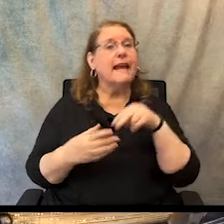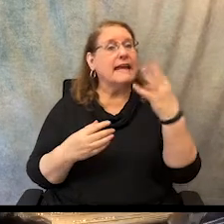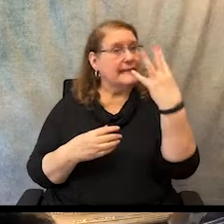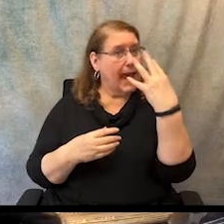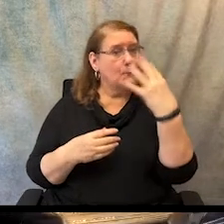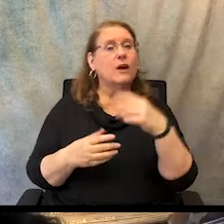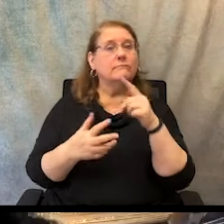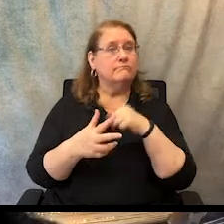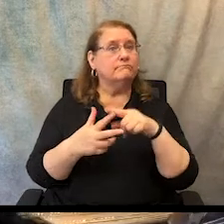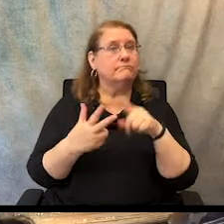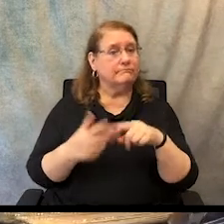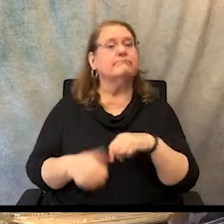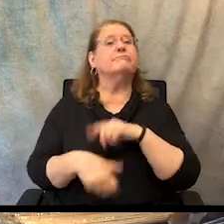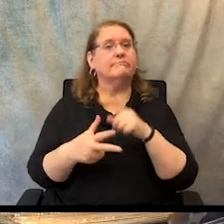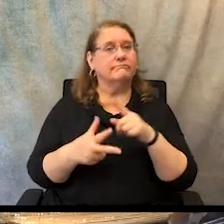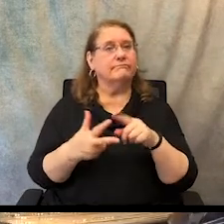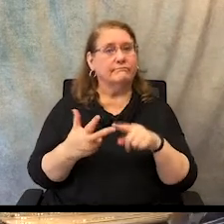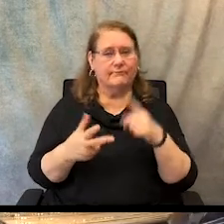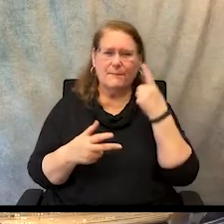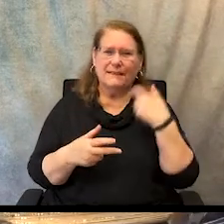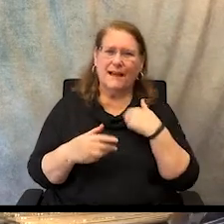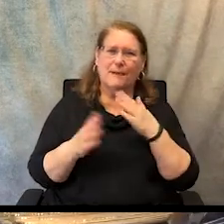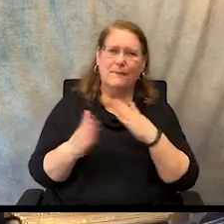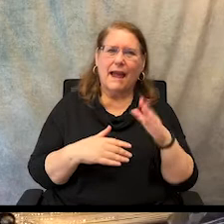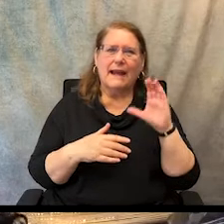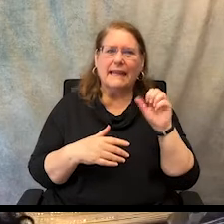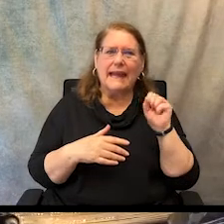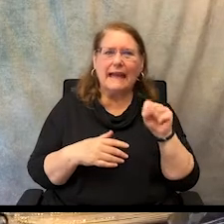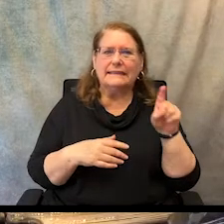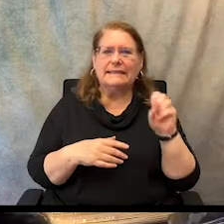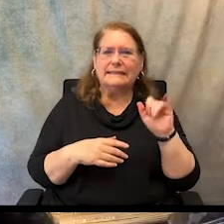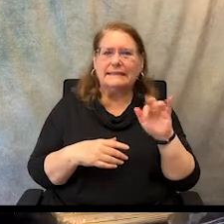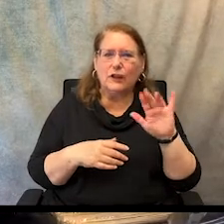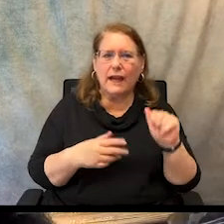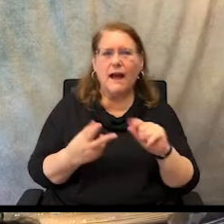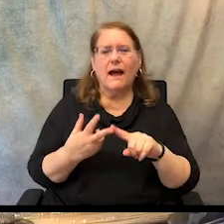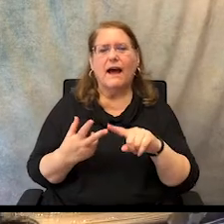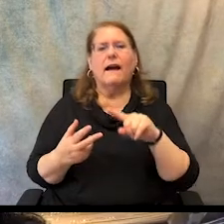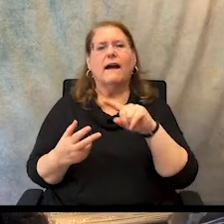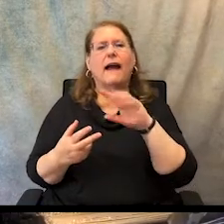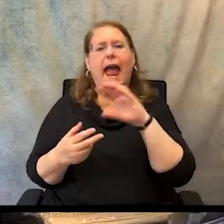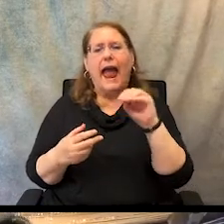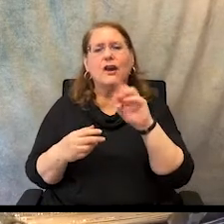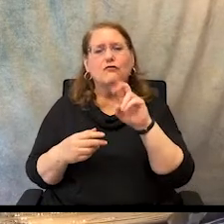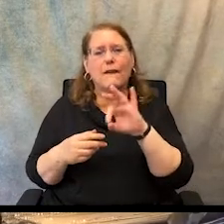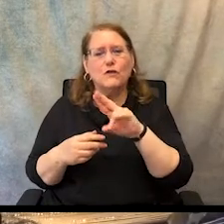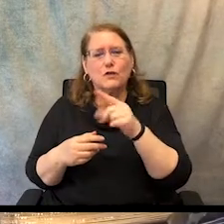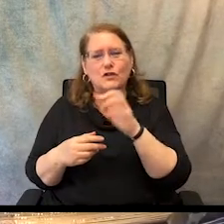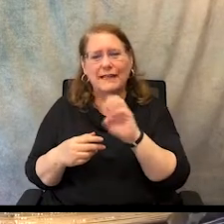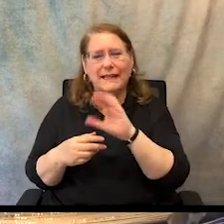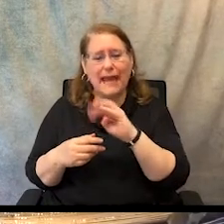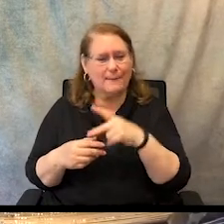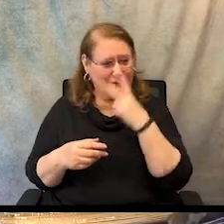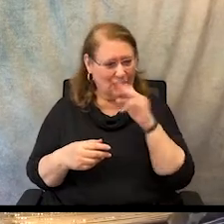telling me this, because I couldn't go to Syria to make casting in Syria itself. You know, I made casting in Kurdistan in refugee camp, and then came and I saw this